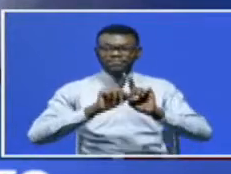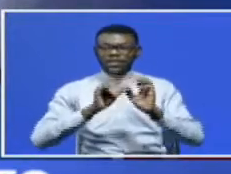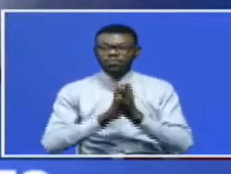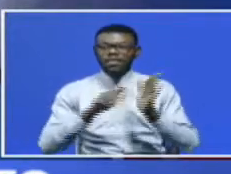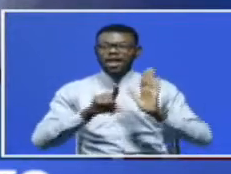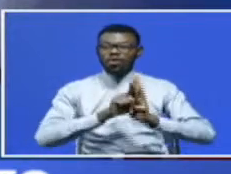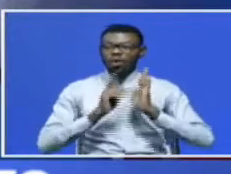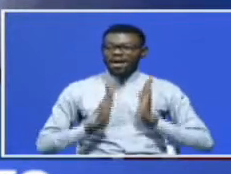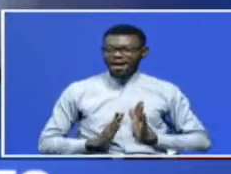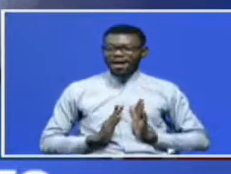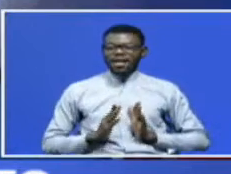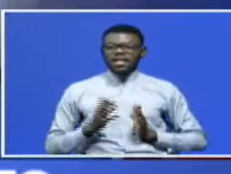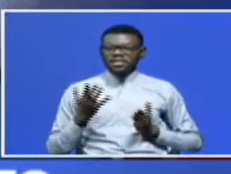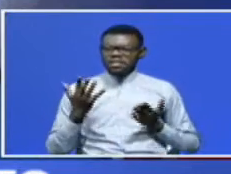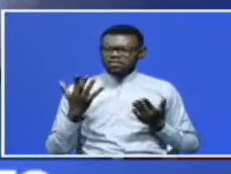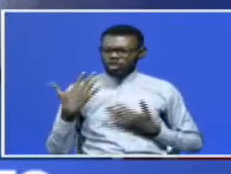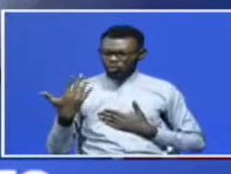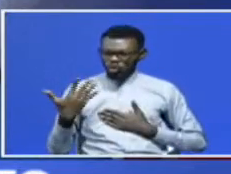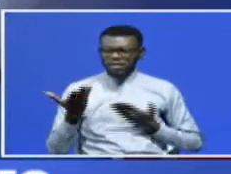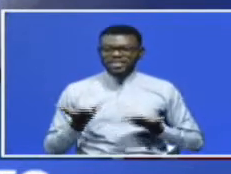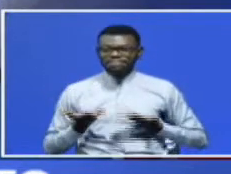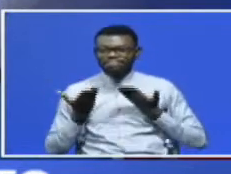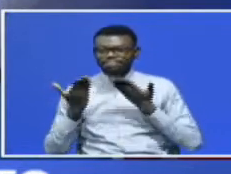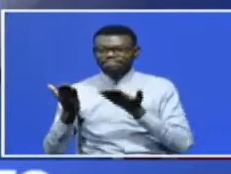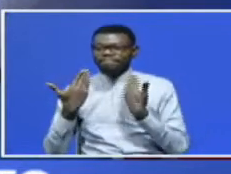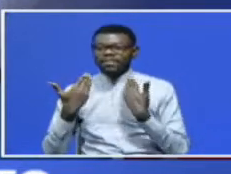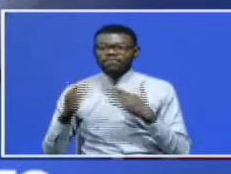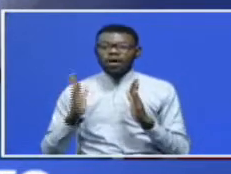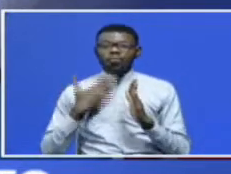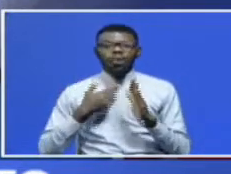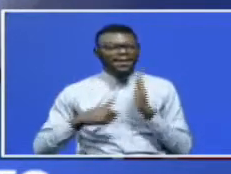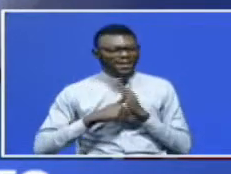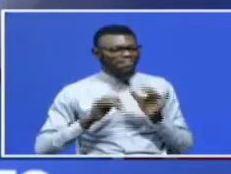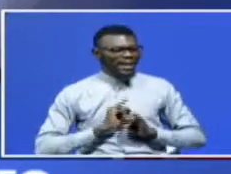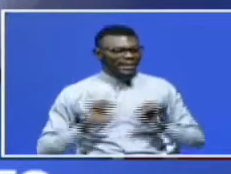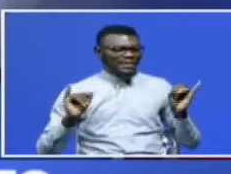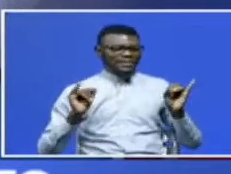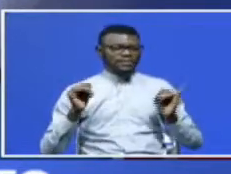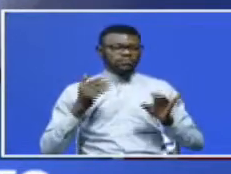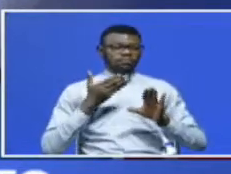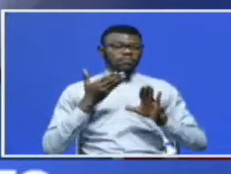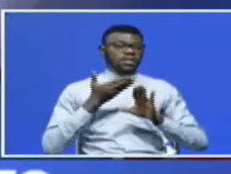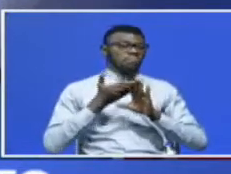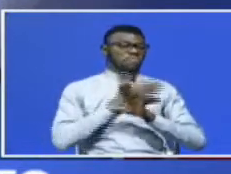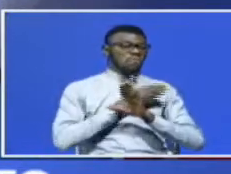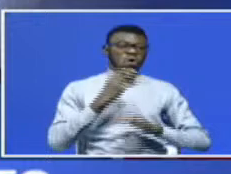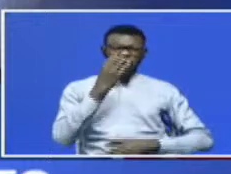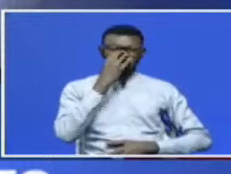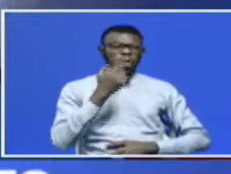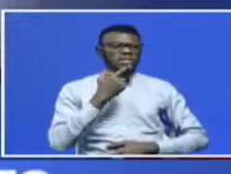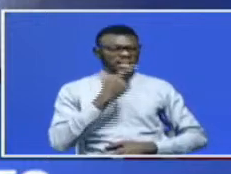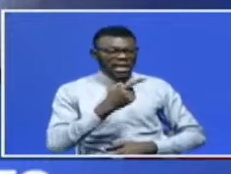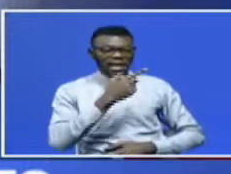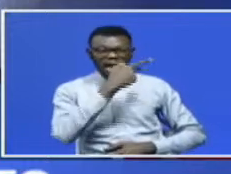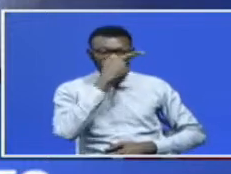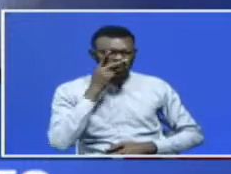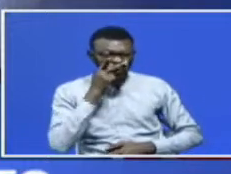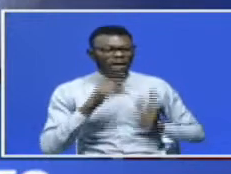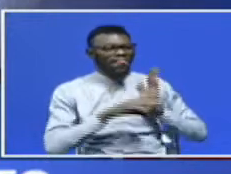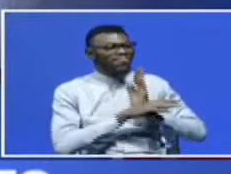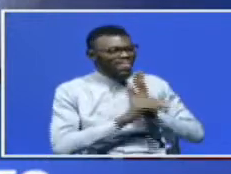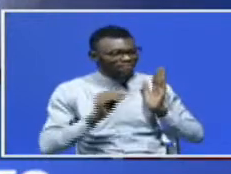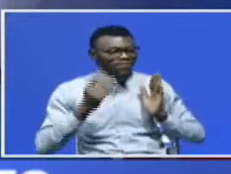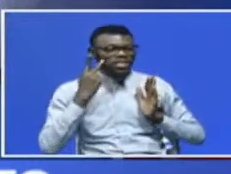and submitted documents to clear his name following allegations by the DP that he grabbed a 200-acre parcel of land